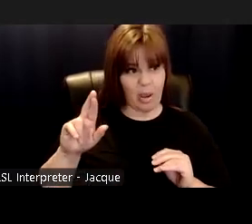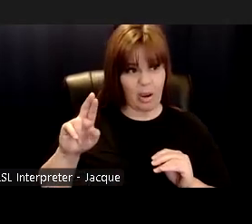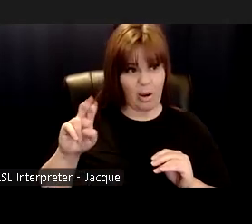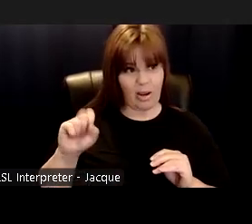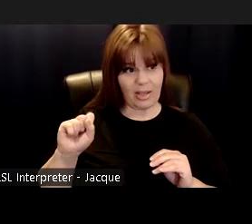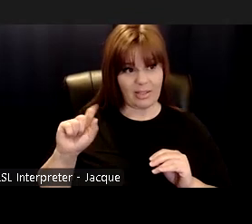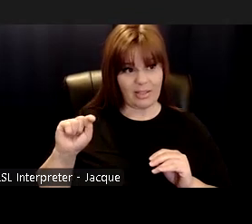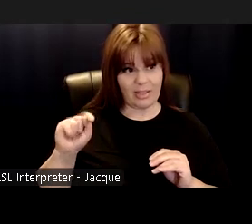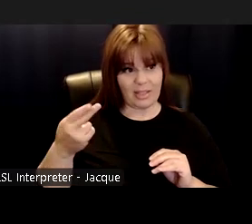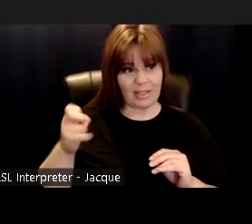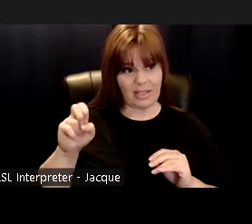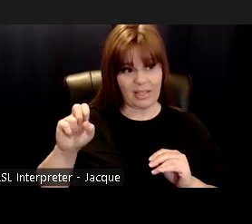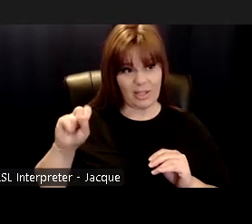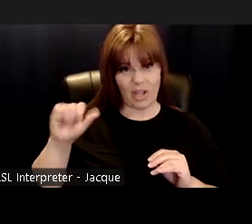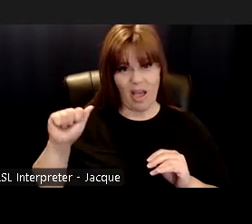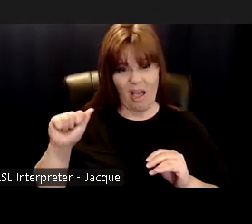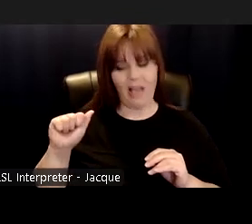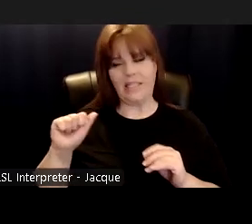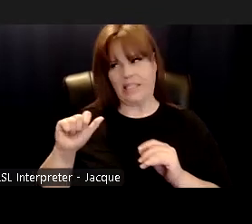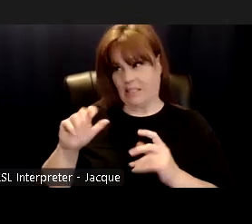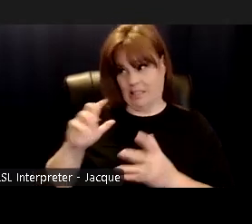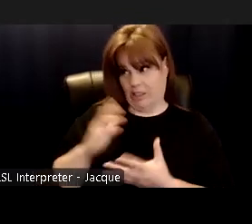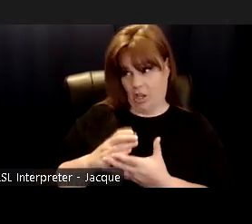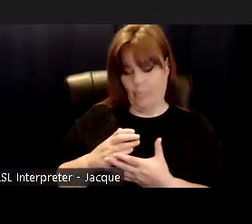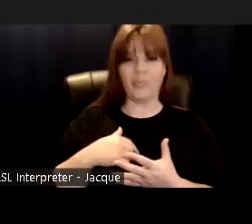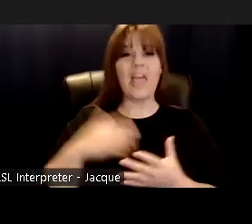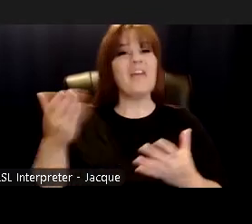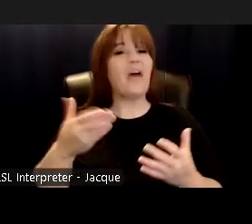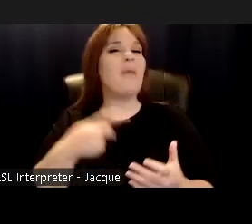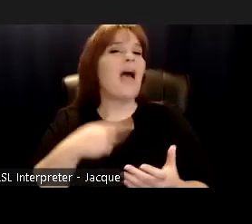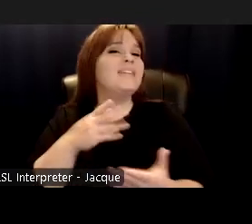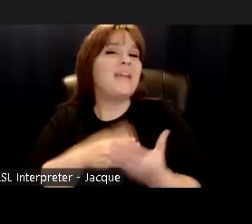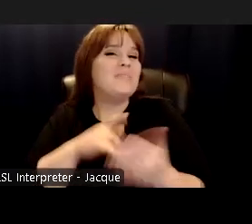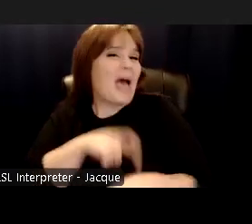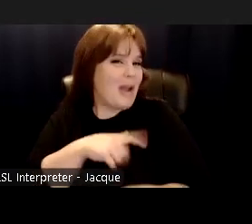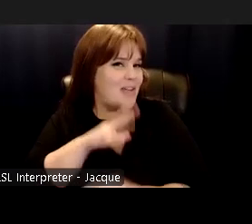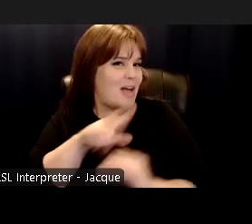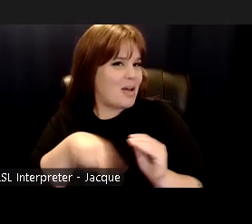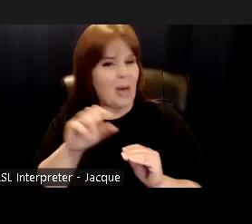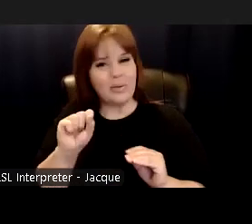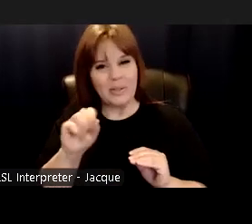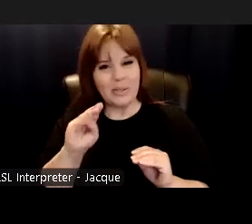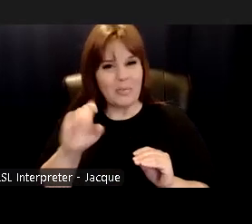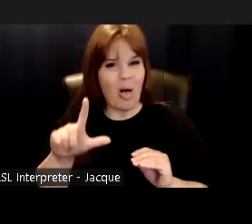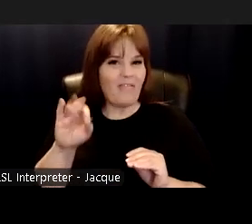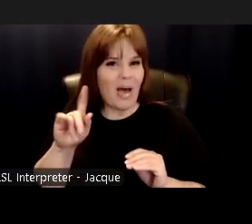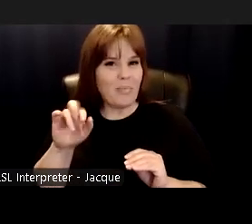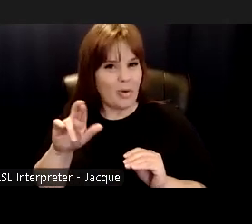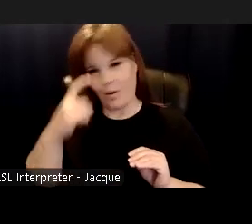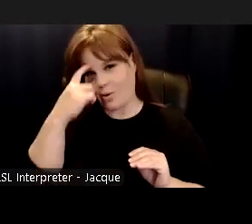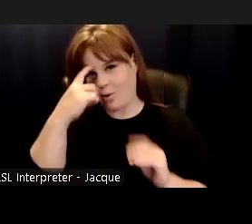Stop it. Okay, all right. Invite me back sometime and I'll talk about small fiber neuropathy. Thank you guys so much.